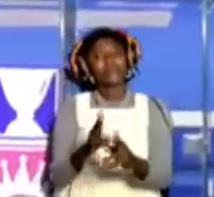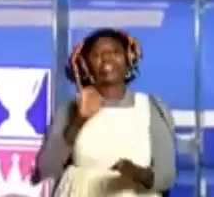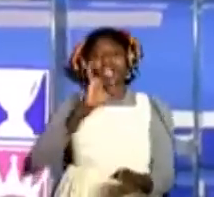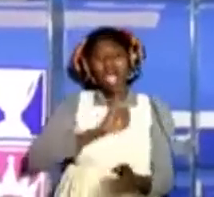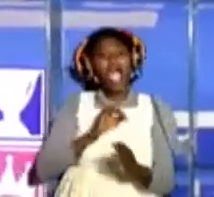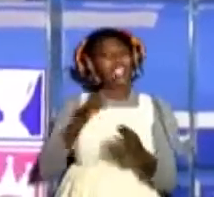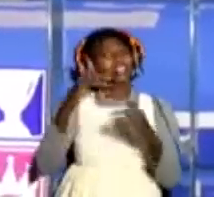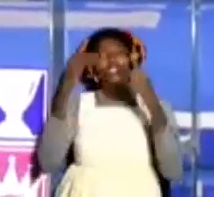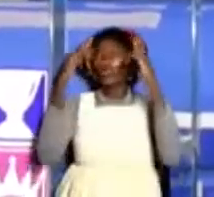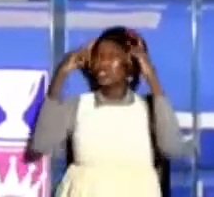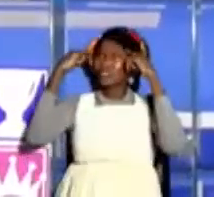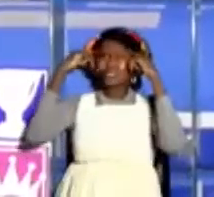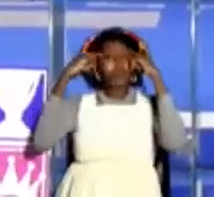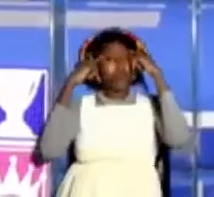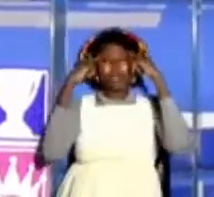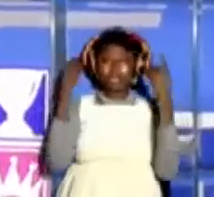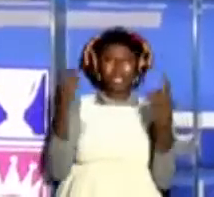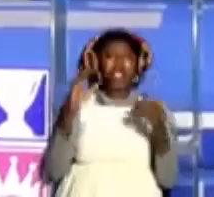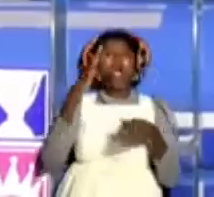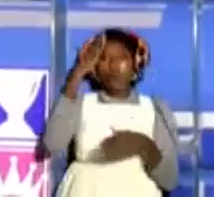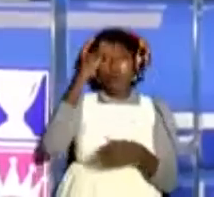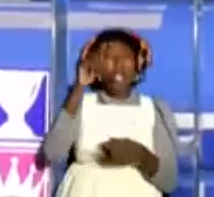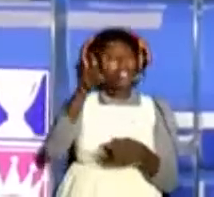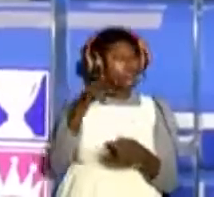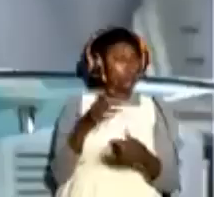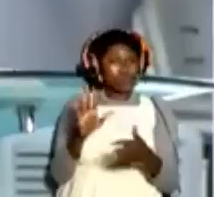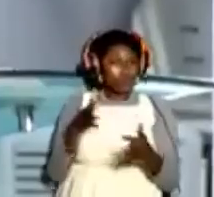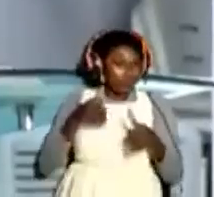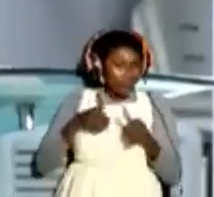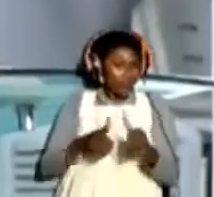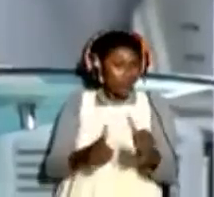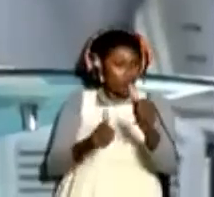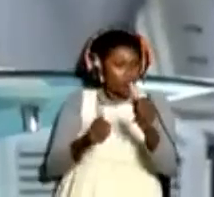I wonder why you are following recent converts.